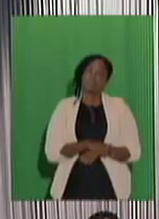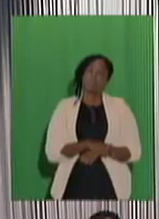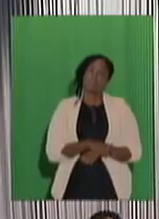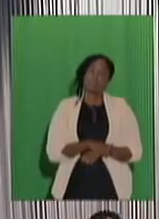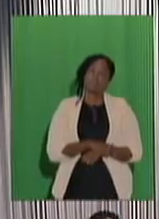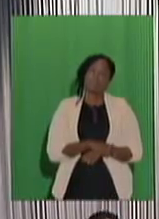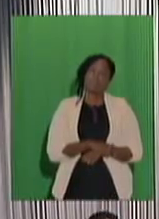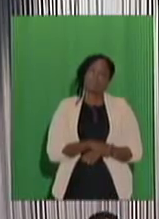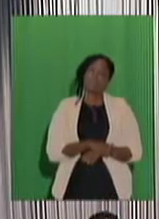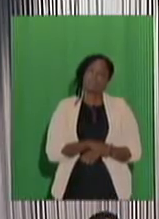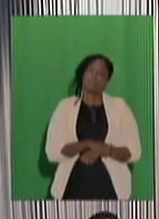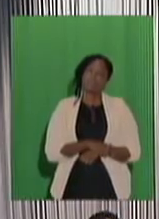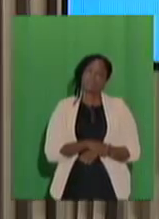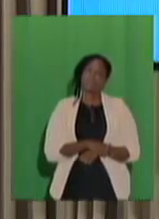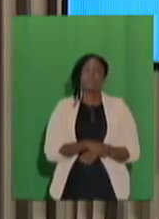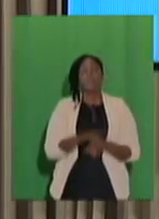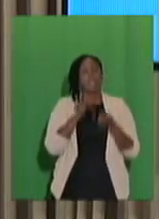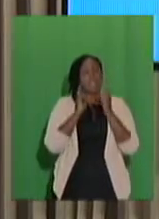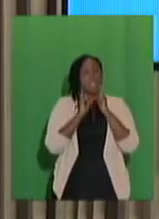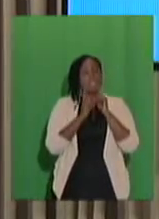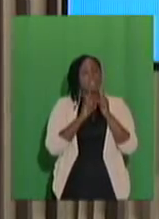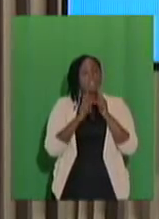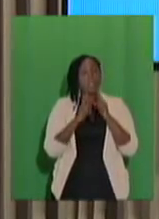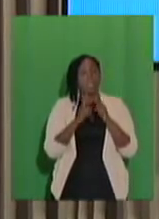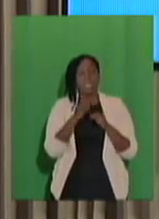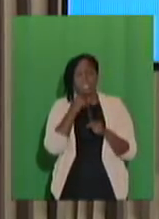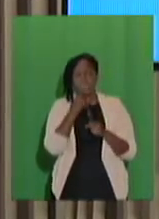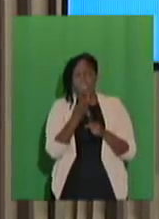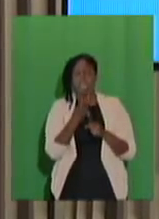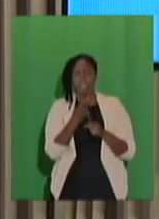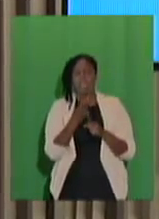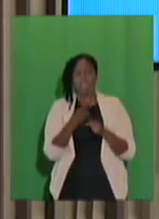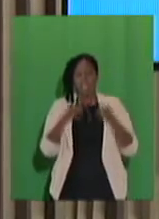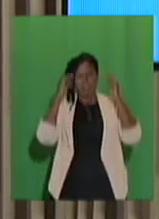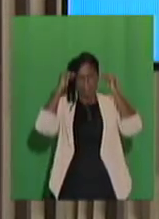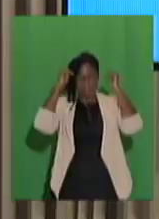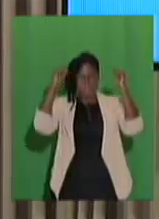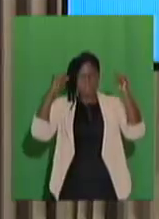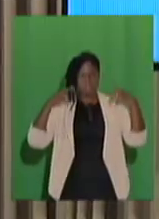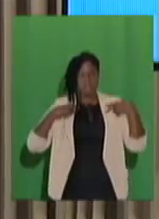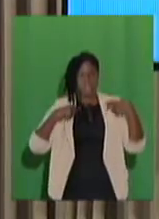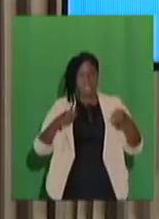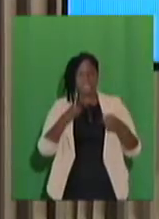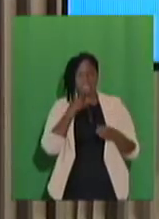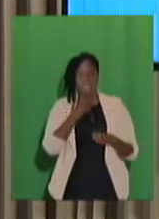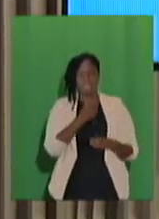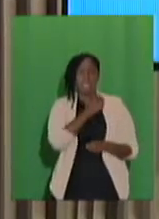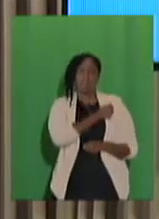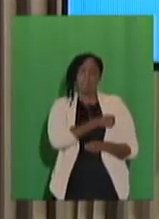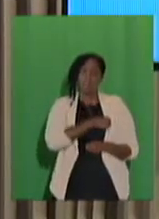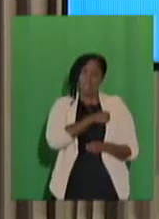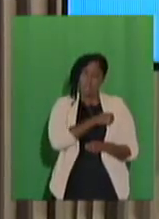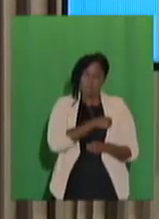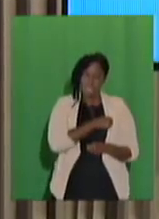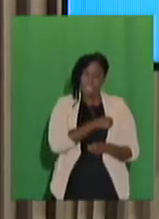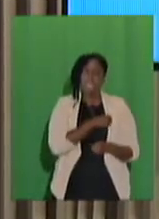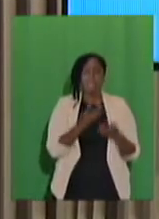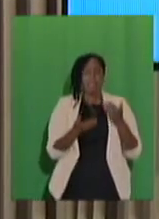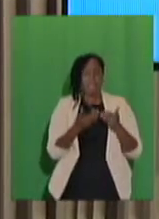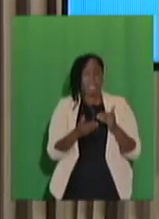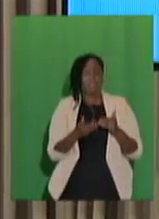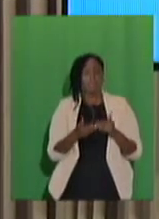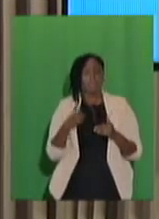public. Okay, first correction. I'm sorry if we gave the wrong impression. The